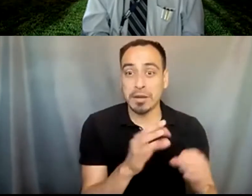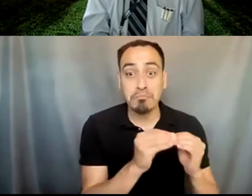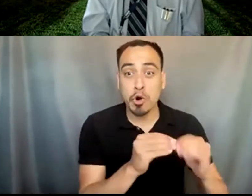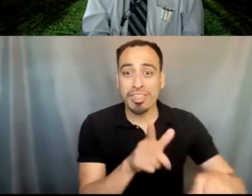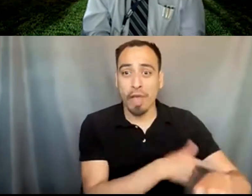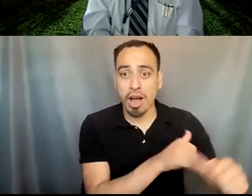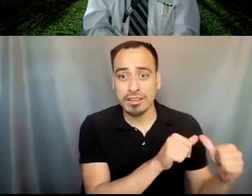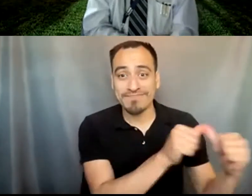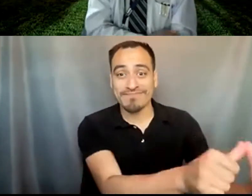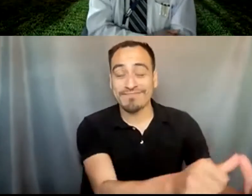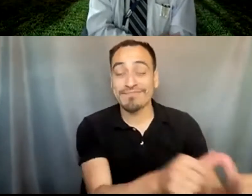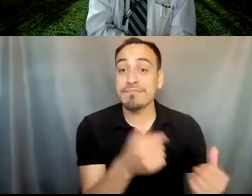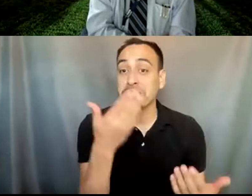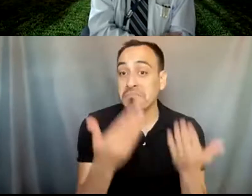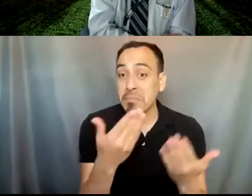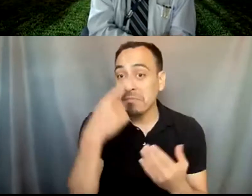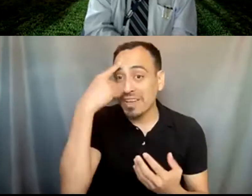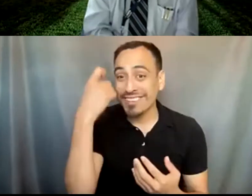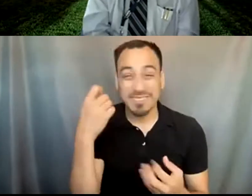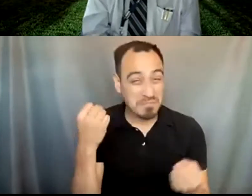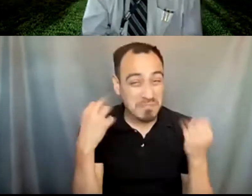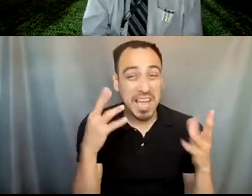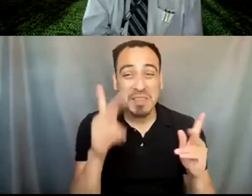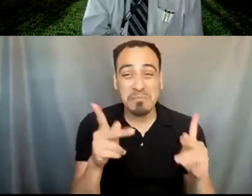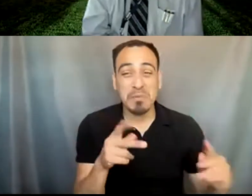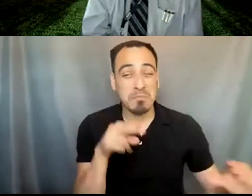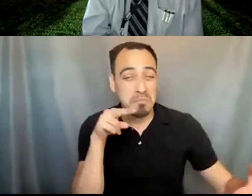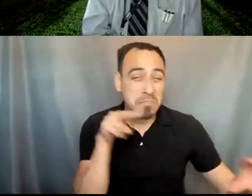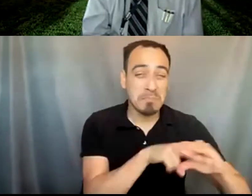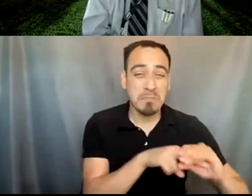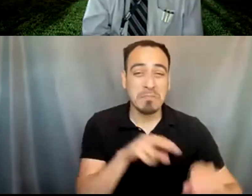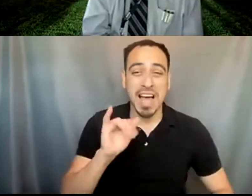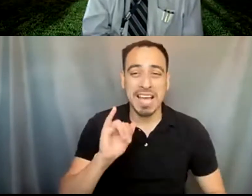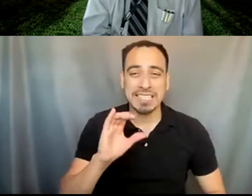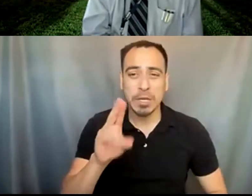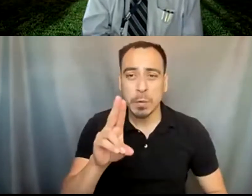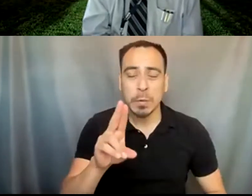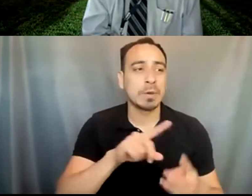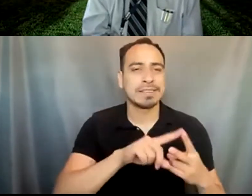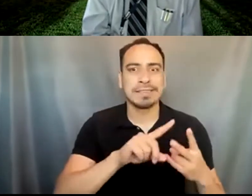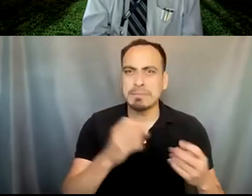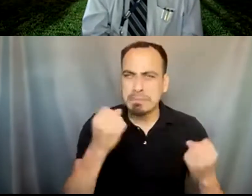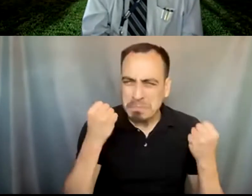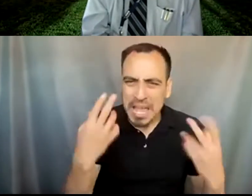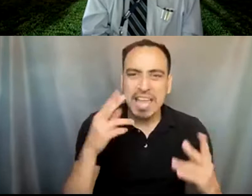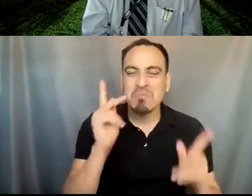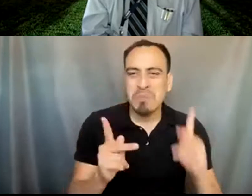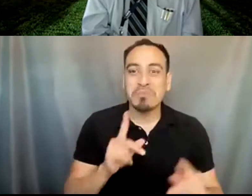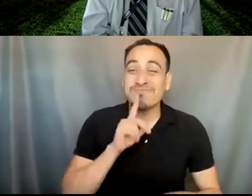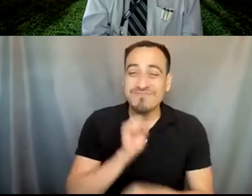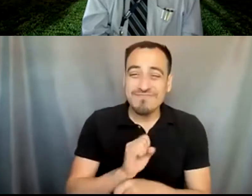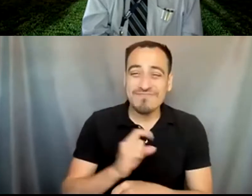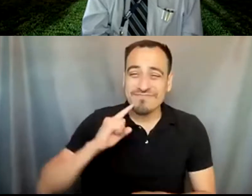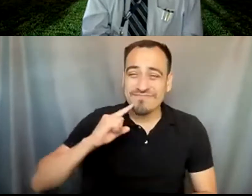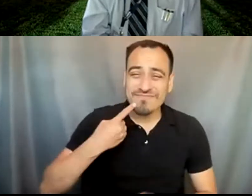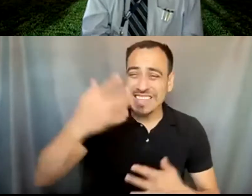were in ICUs and a lot of people who were seriously ill at the beginning. And it seems as if the people who were